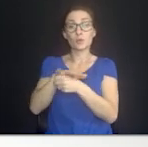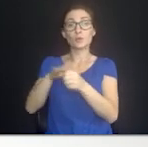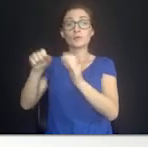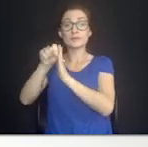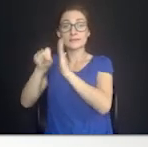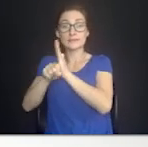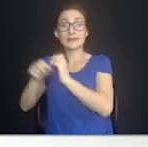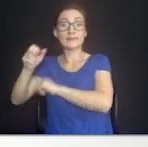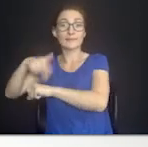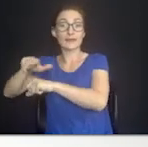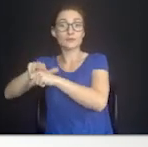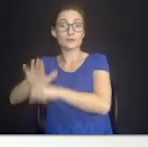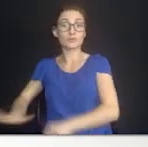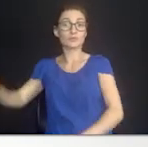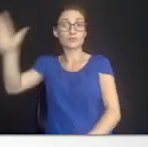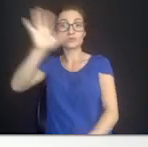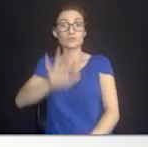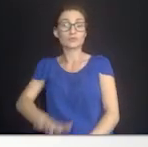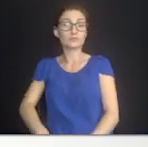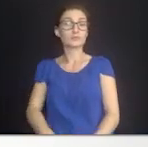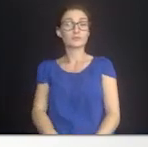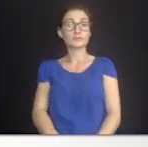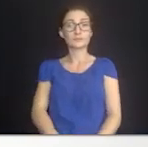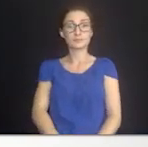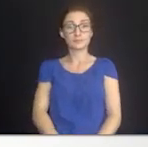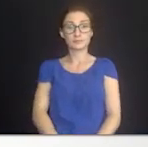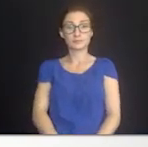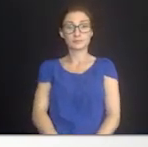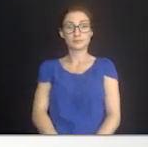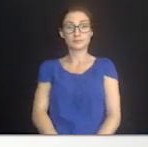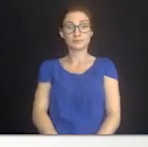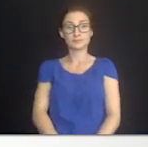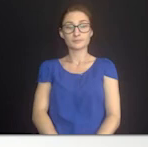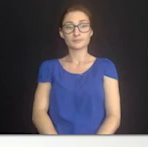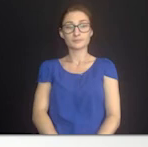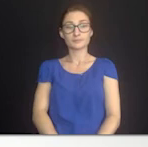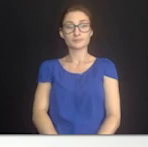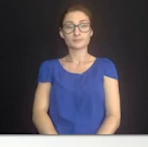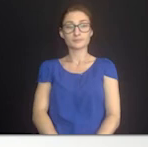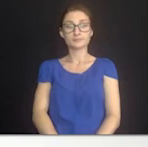your local area, and your national resources.